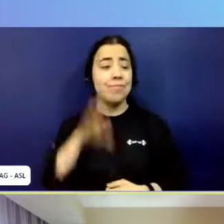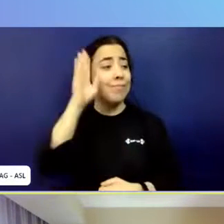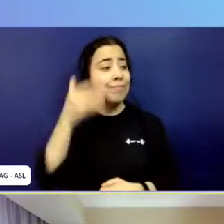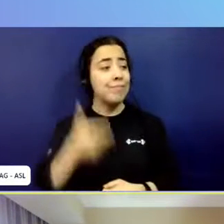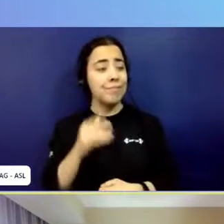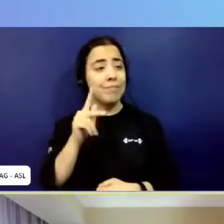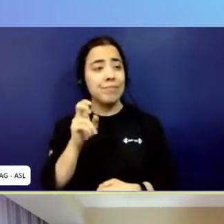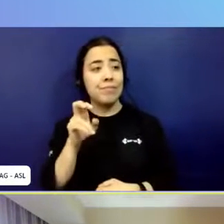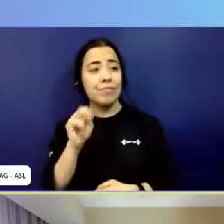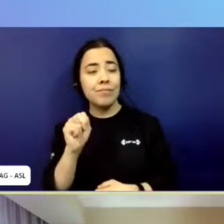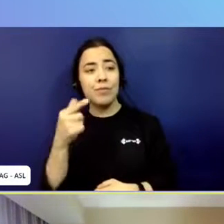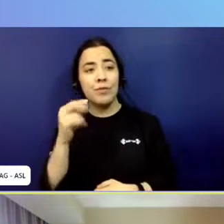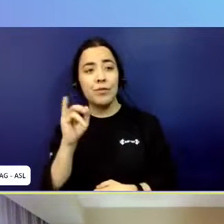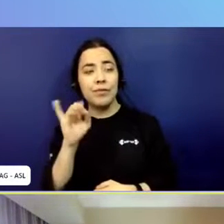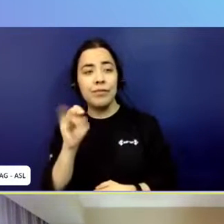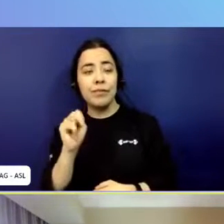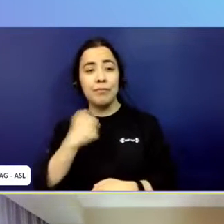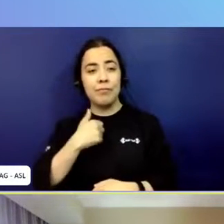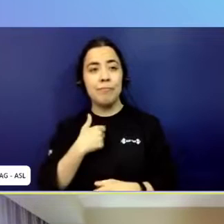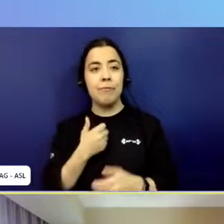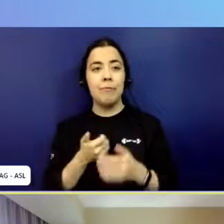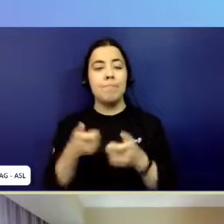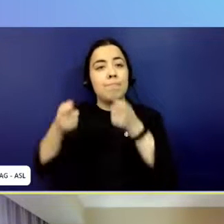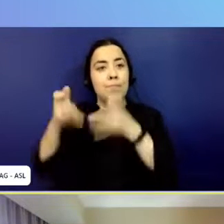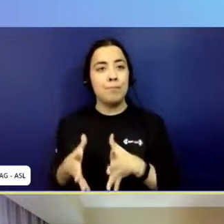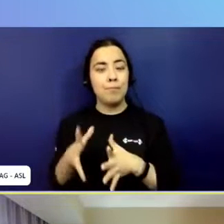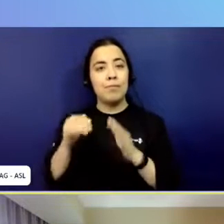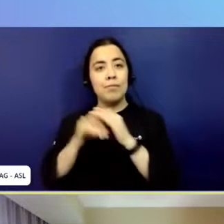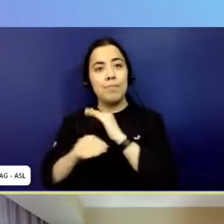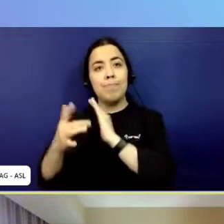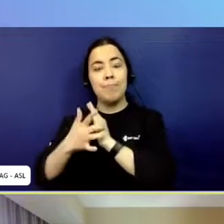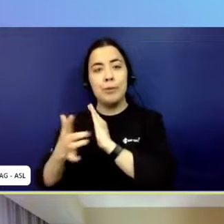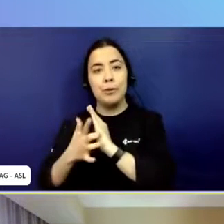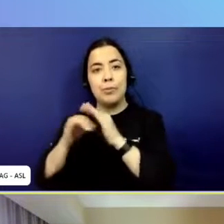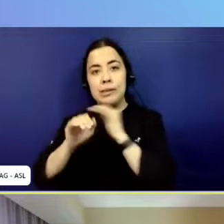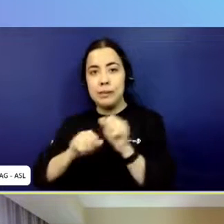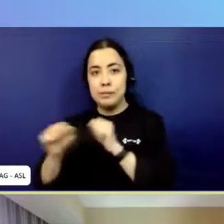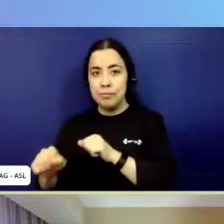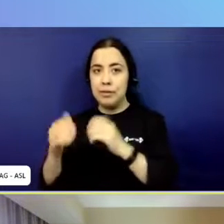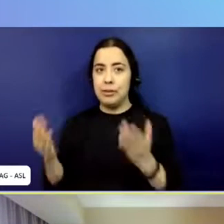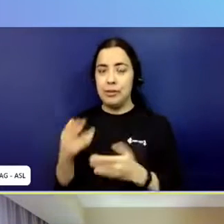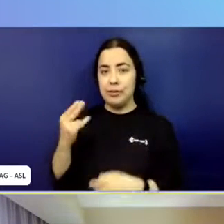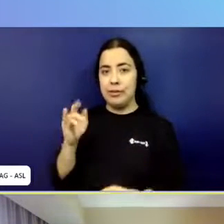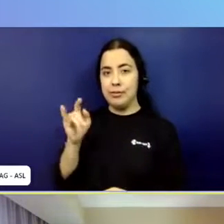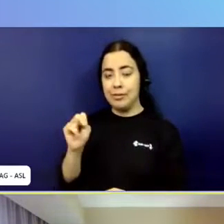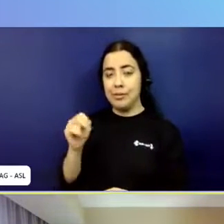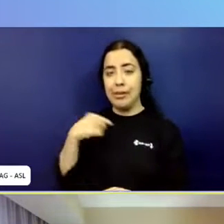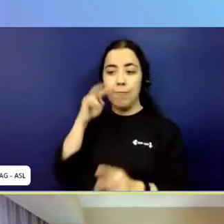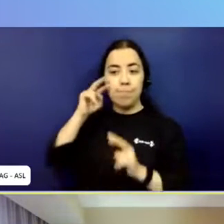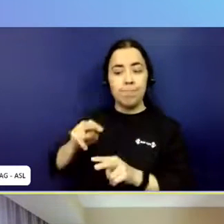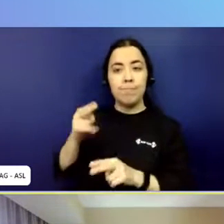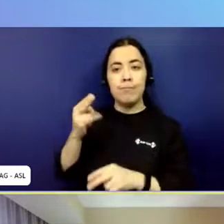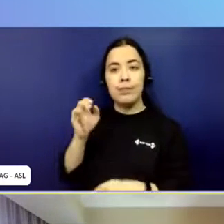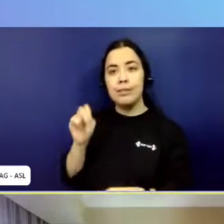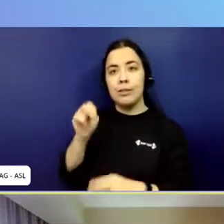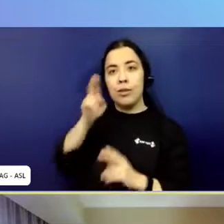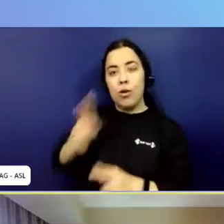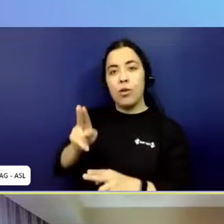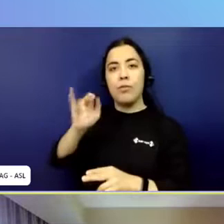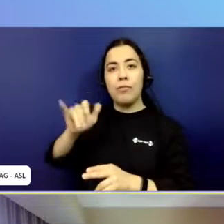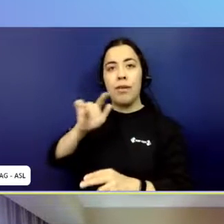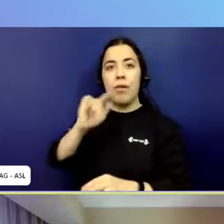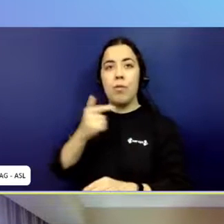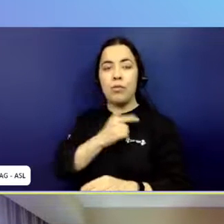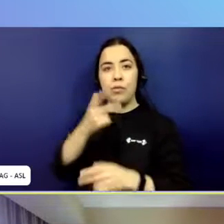Griffin, Manager of Digital Accessibility at Hilton. And in my role, I look after our Hilton Honors Loyalty Program